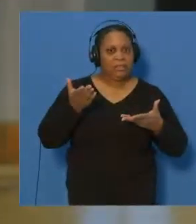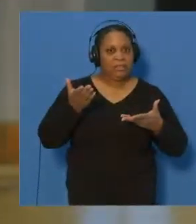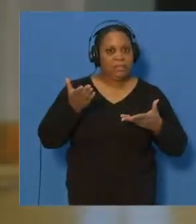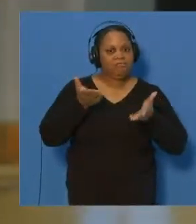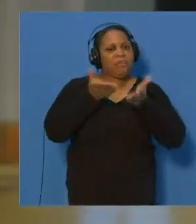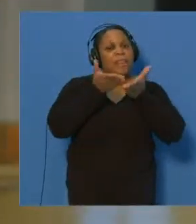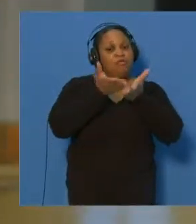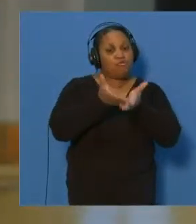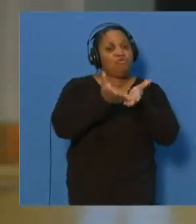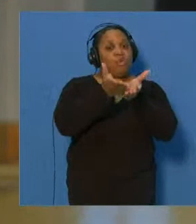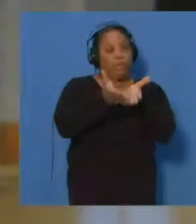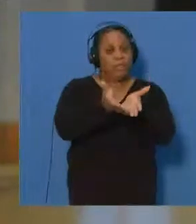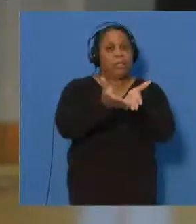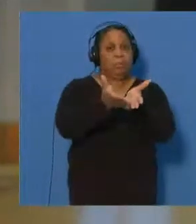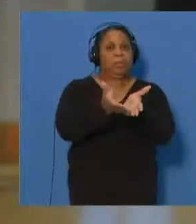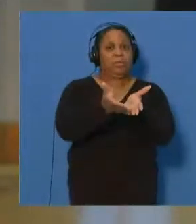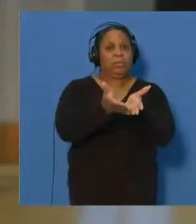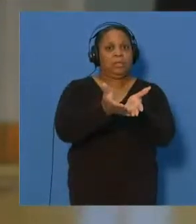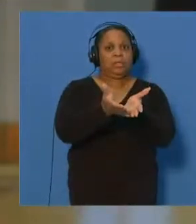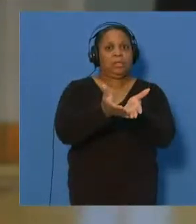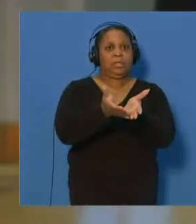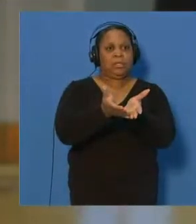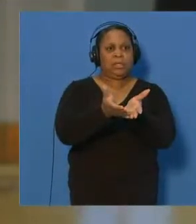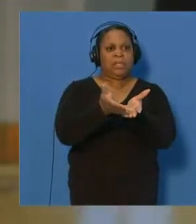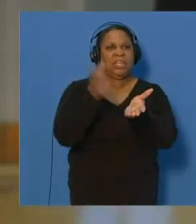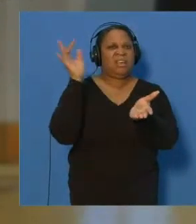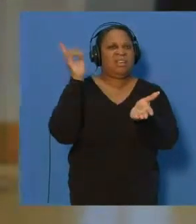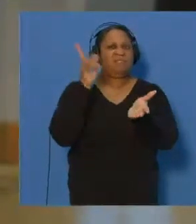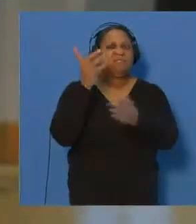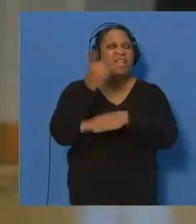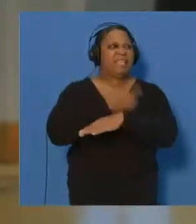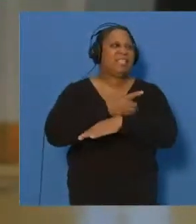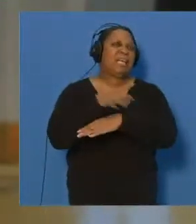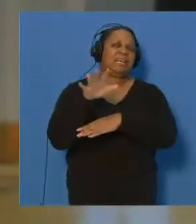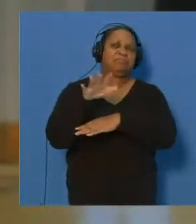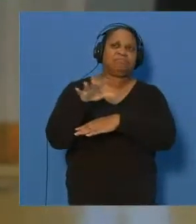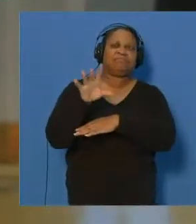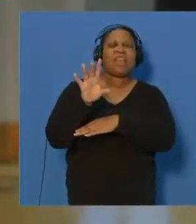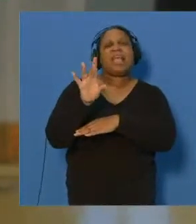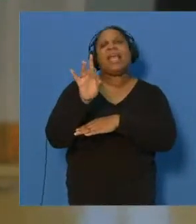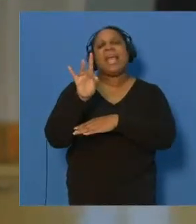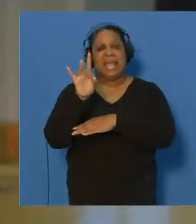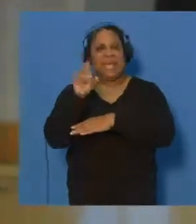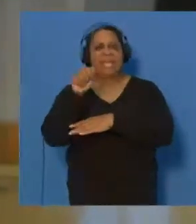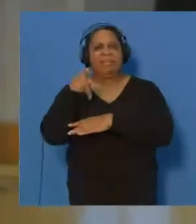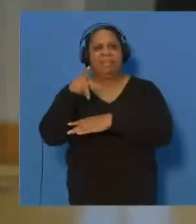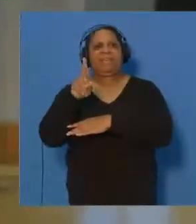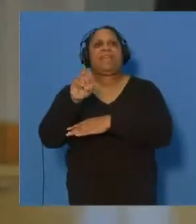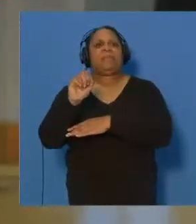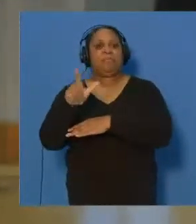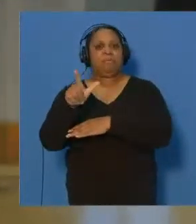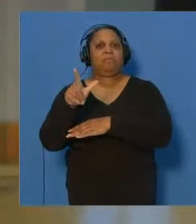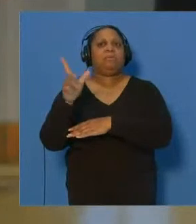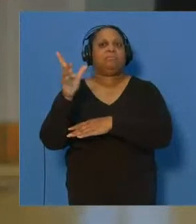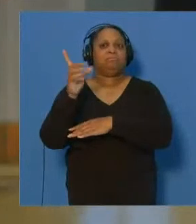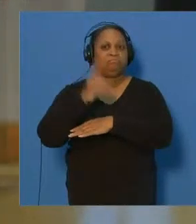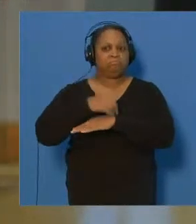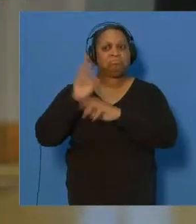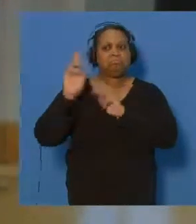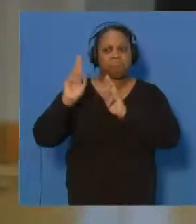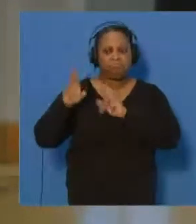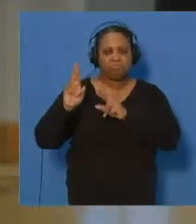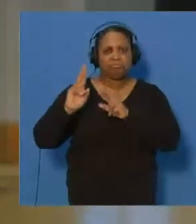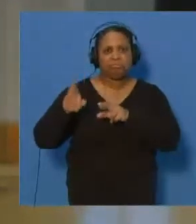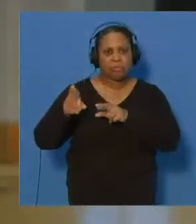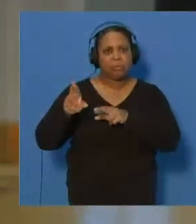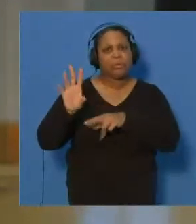cruise ship, and the flight date was on the 8th of April, and the date of their report was on the